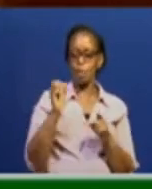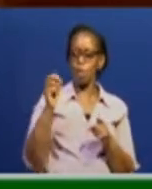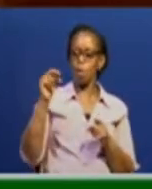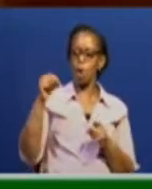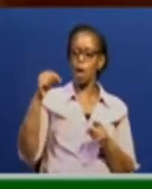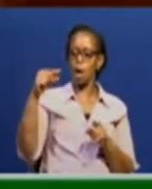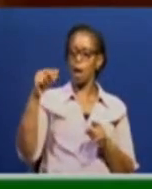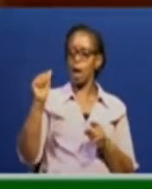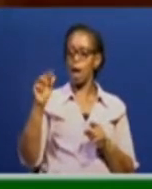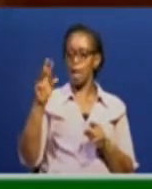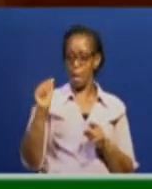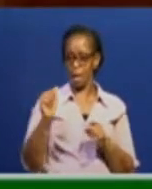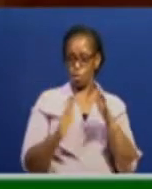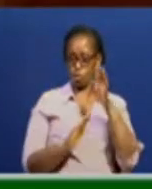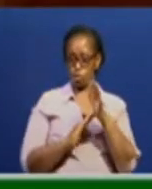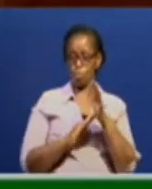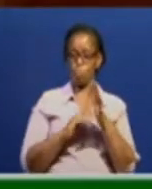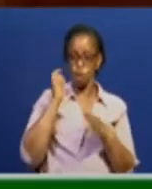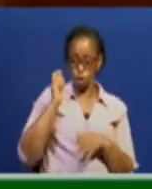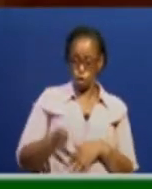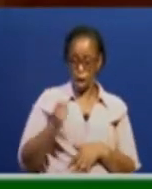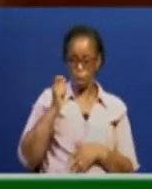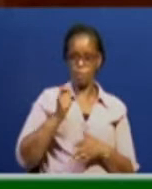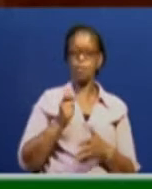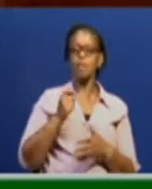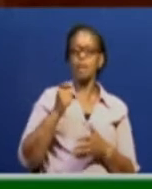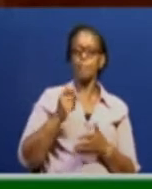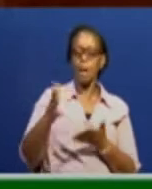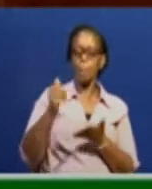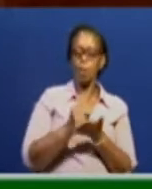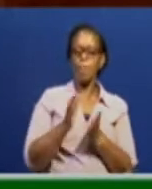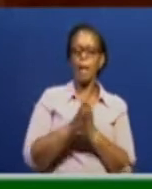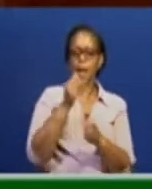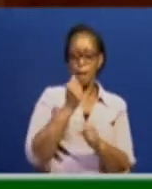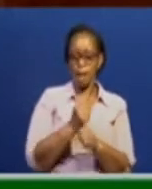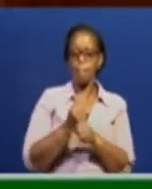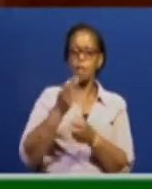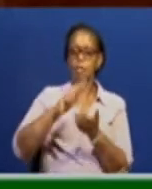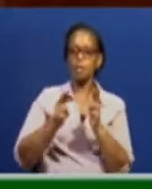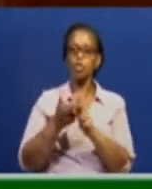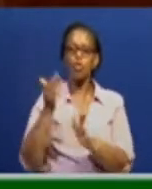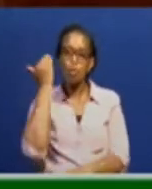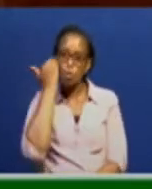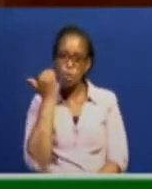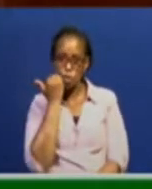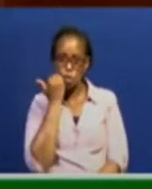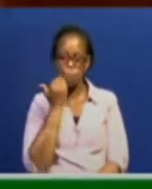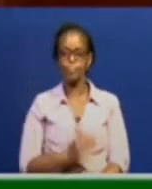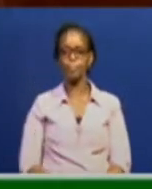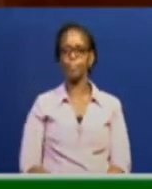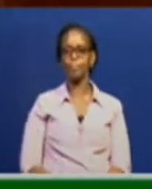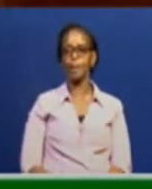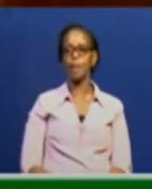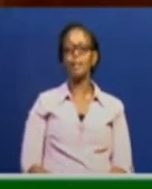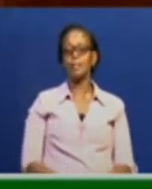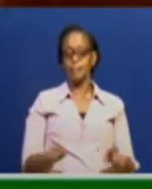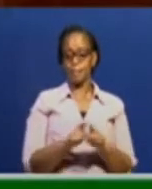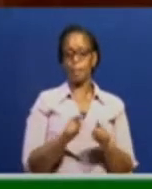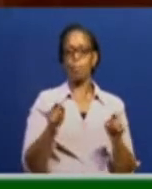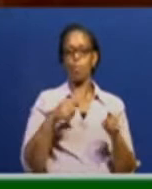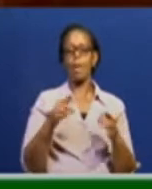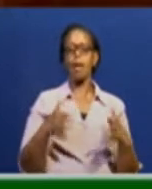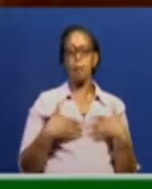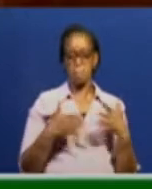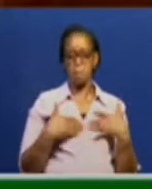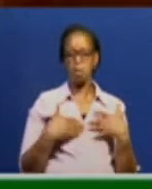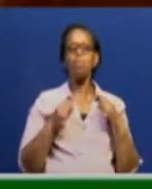MBS, Principal Judge, Employment and Labor Relations Court. We are similarly pleased to host the former